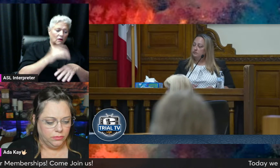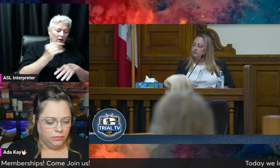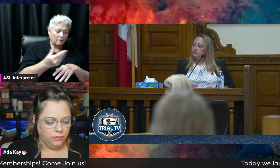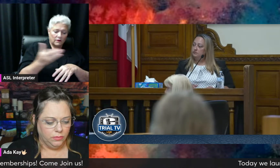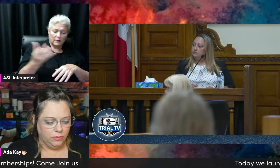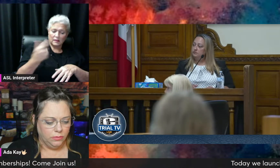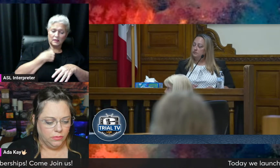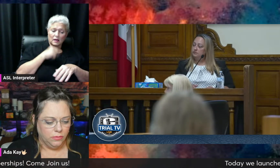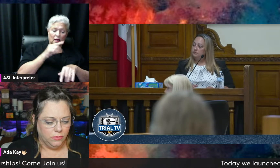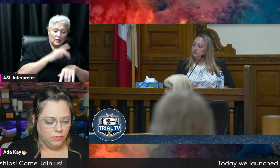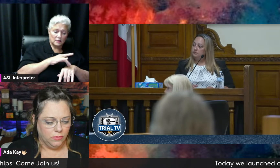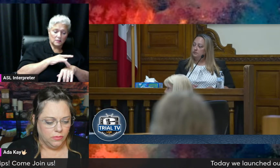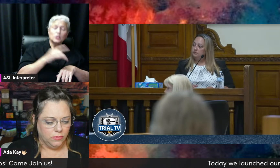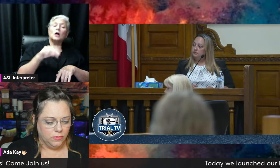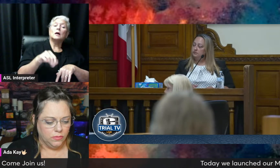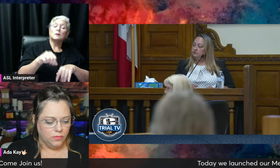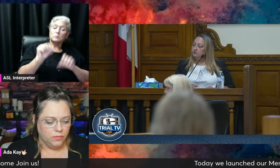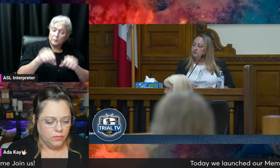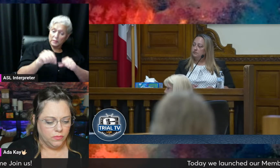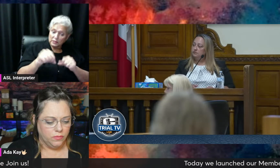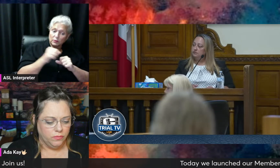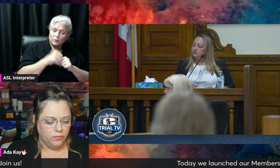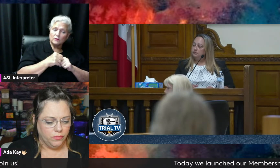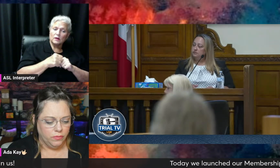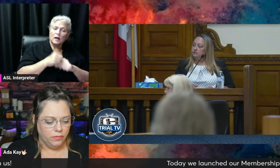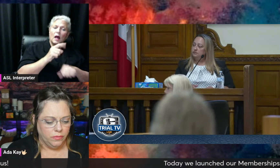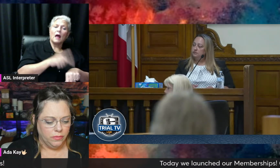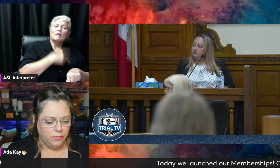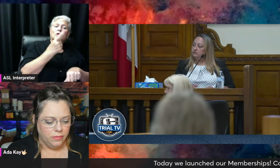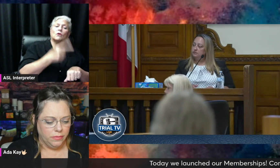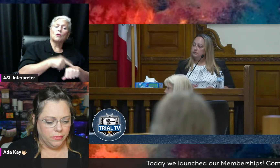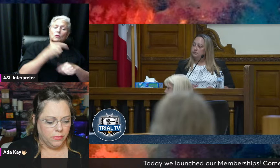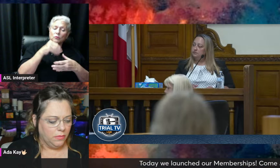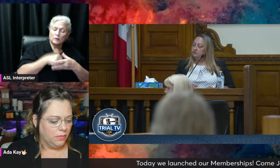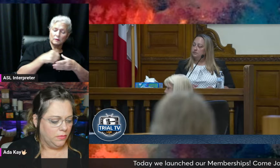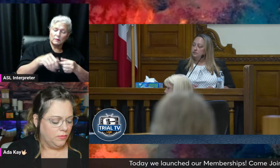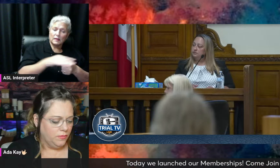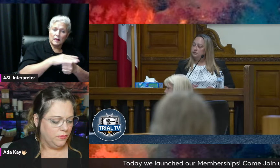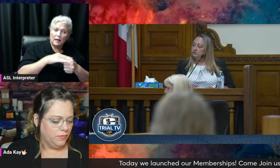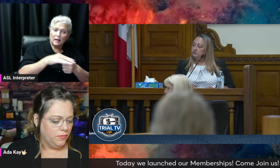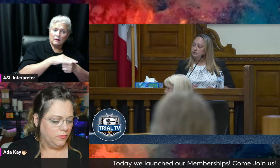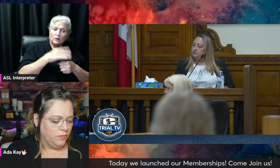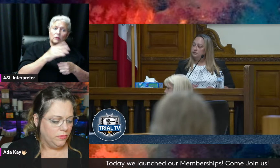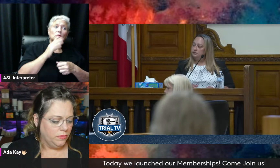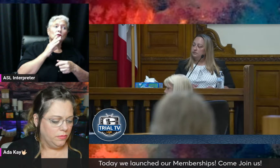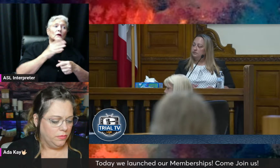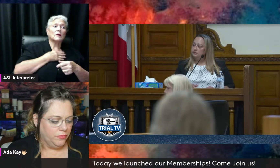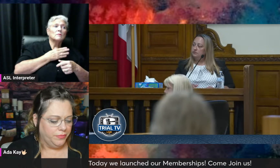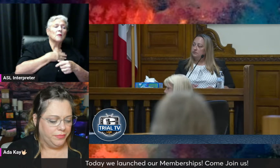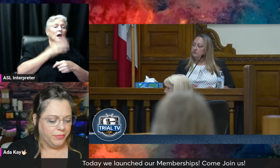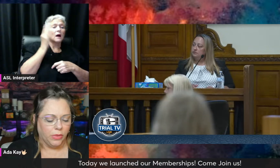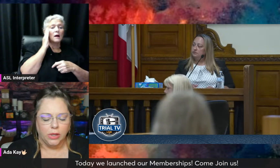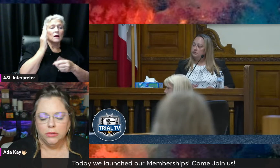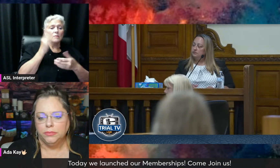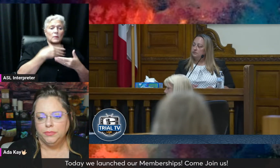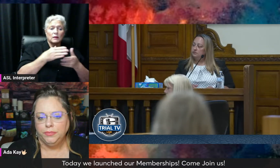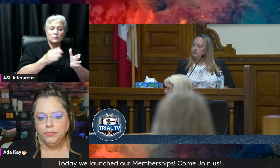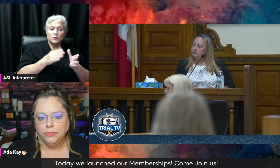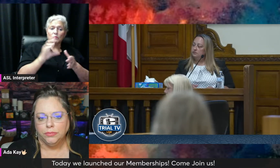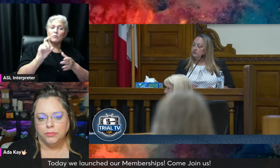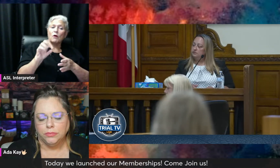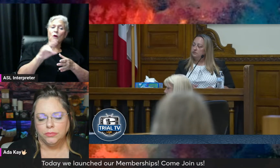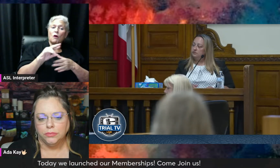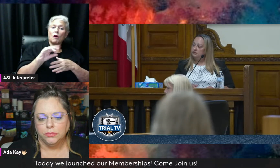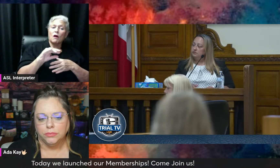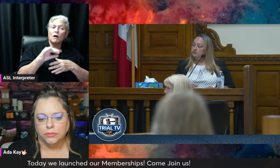And the longer I'm in an area, for example, if we're talking about my bedroom, or we're talking about an item